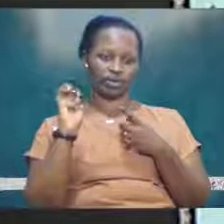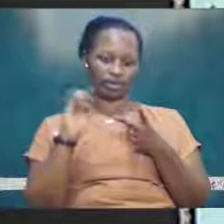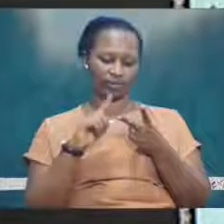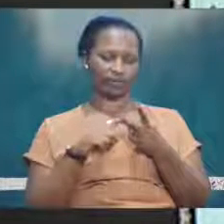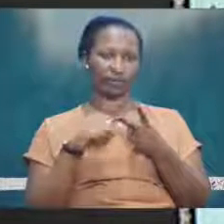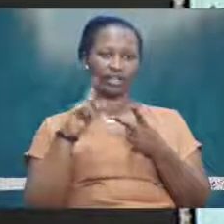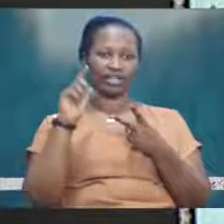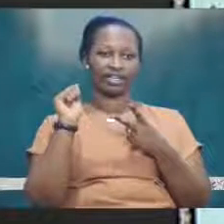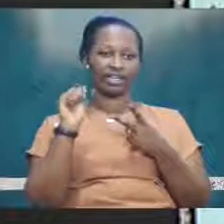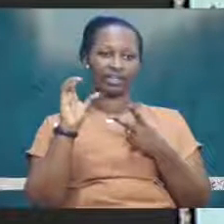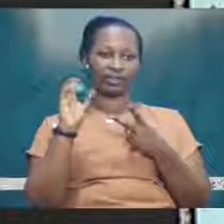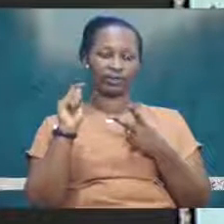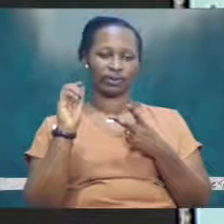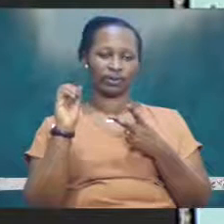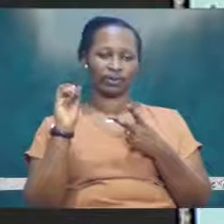lactose.